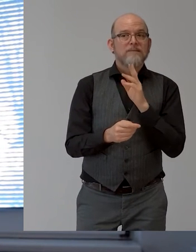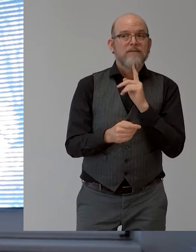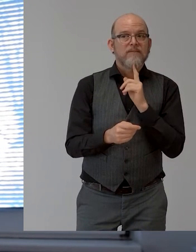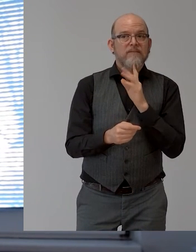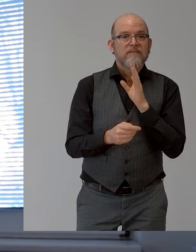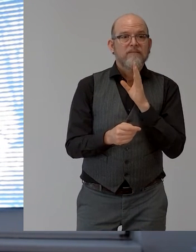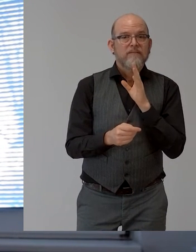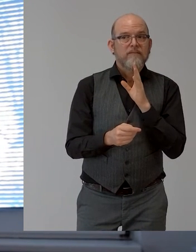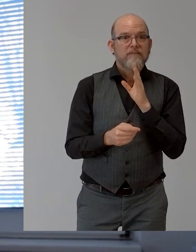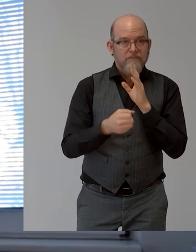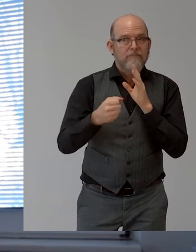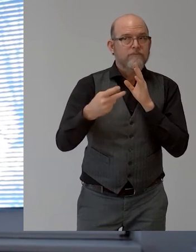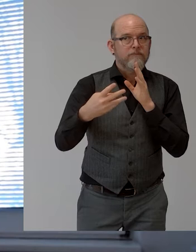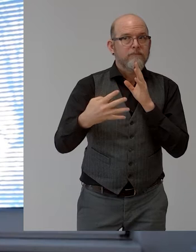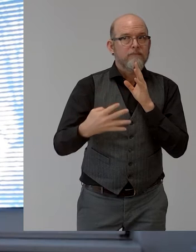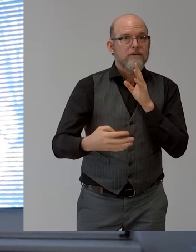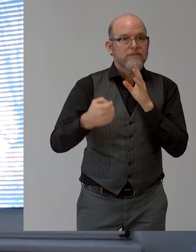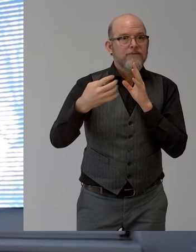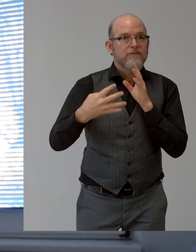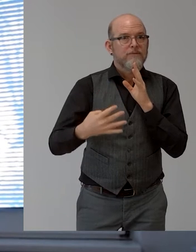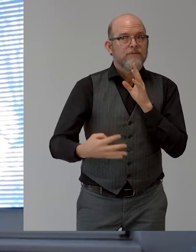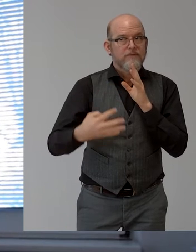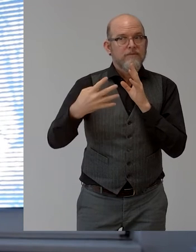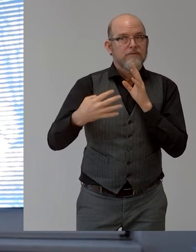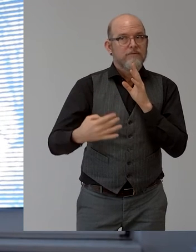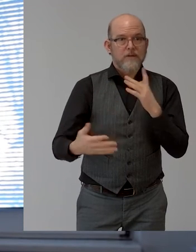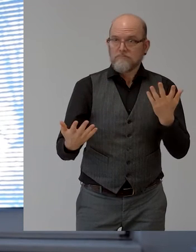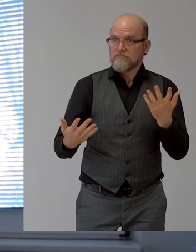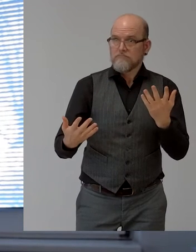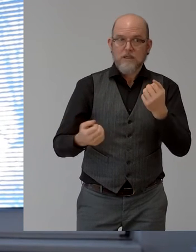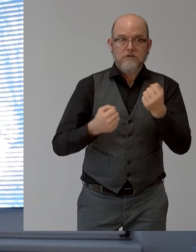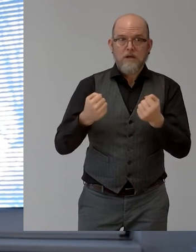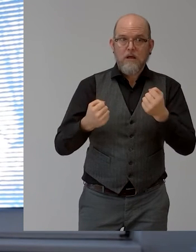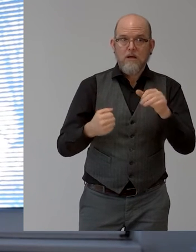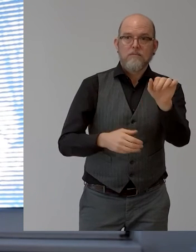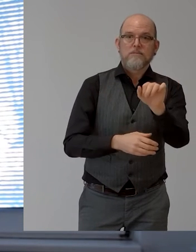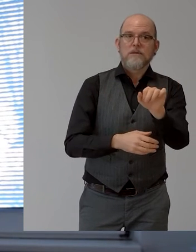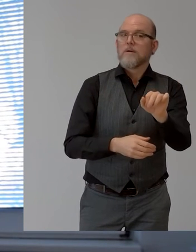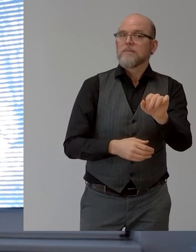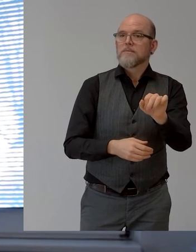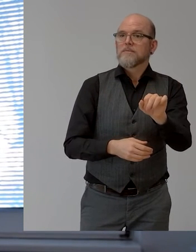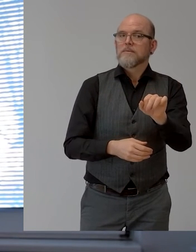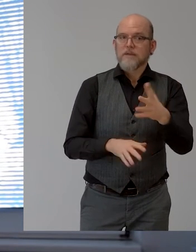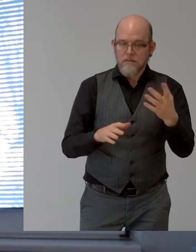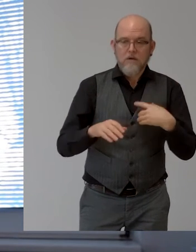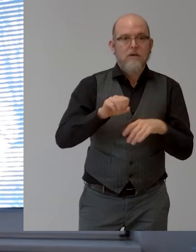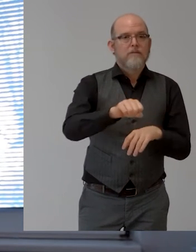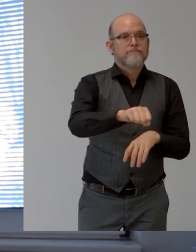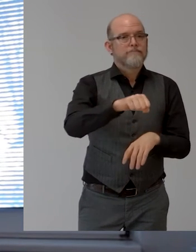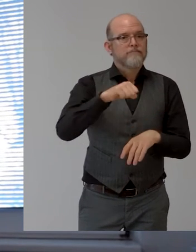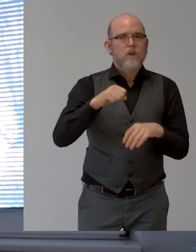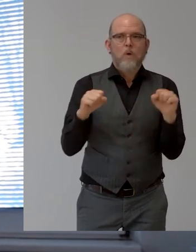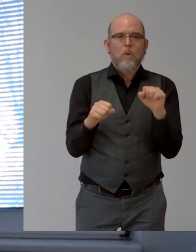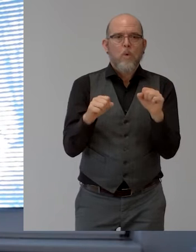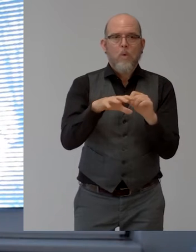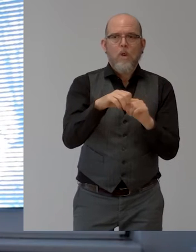Now you speak to your car or you speak to your fridge even for better or worse. And this makes this technology more